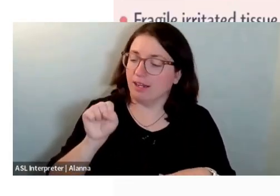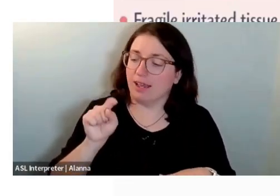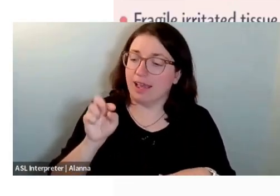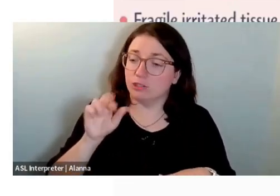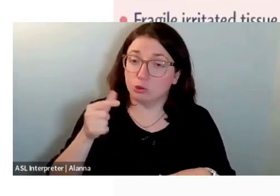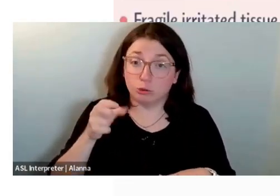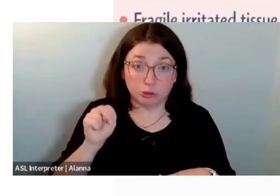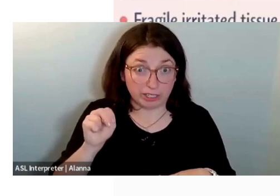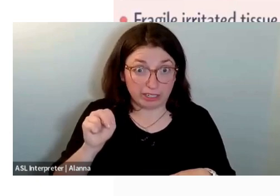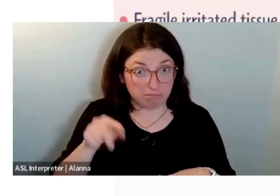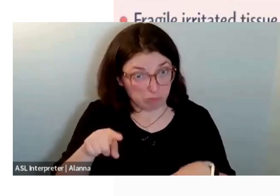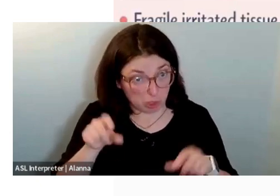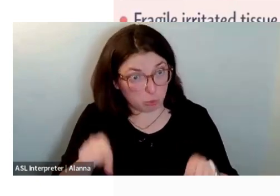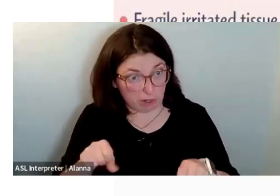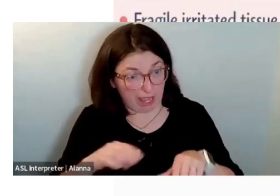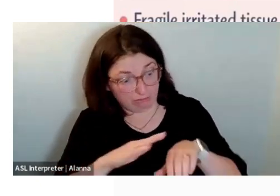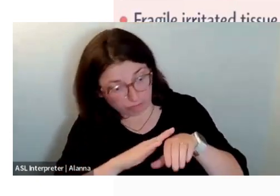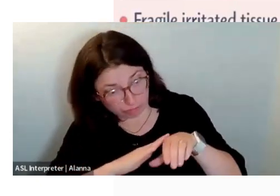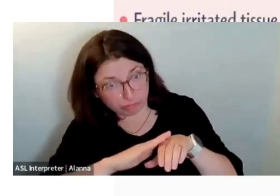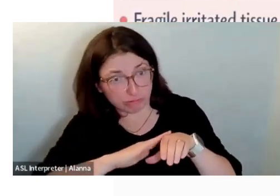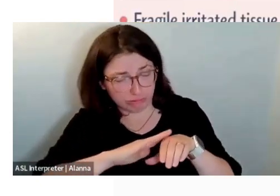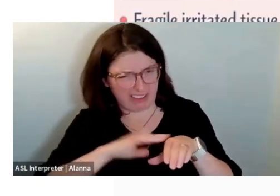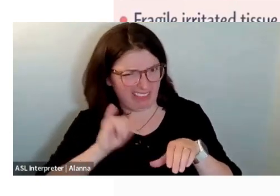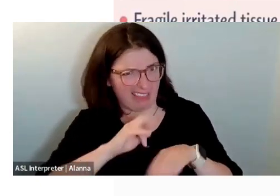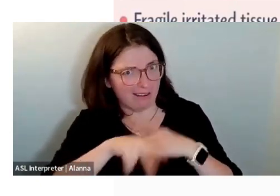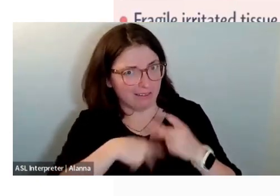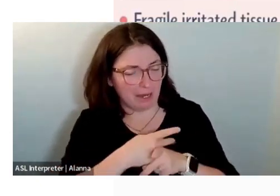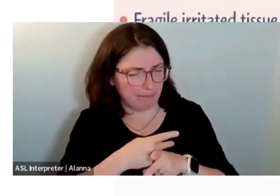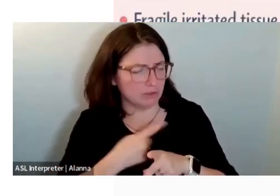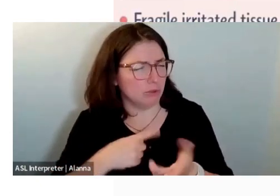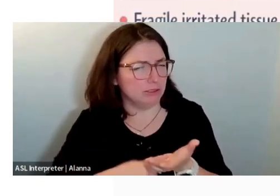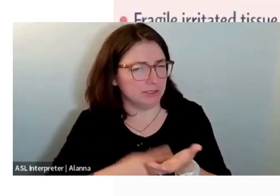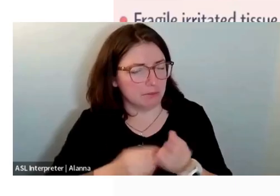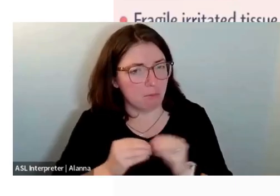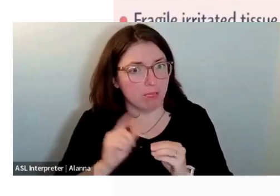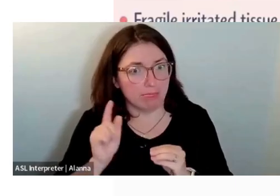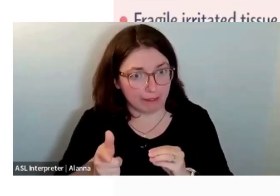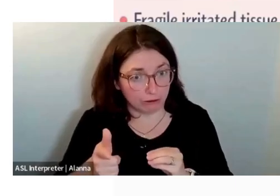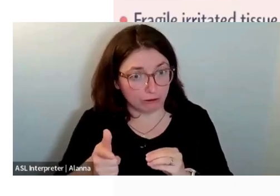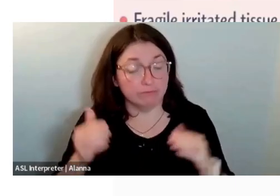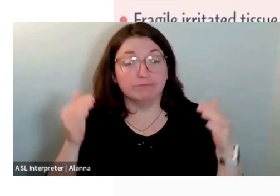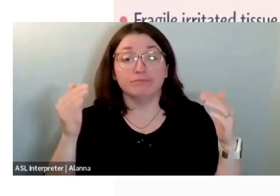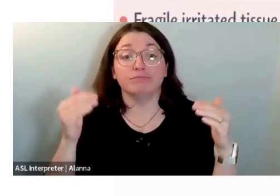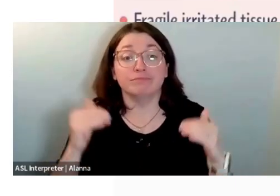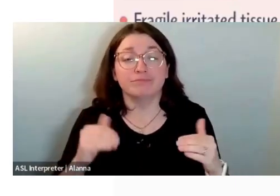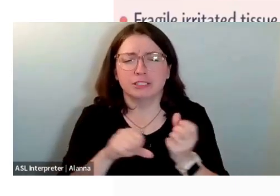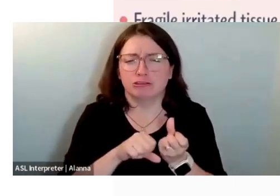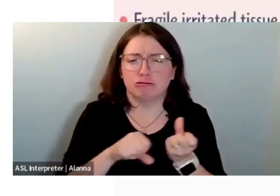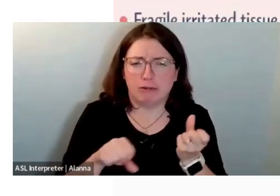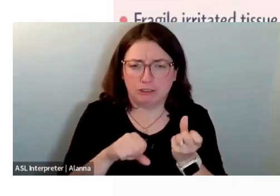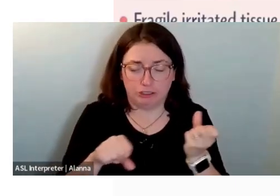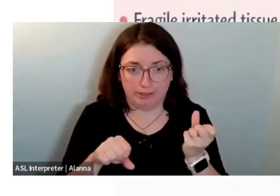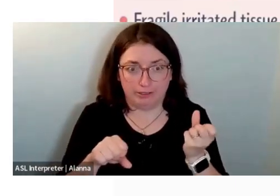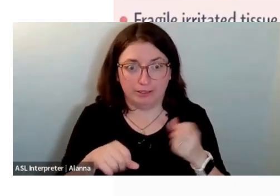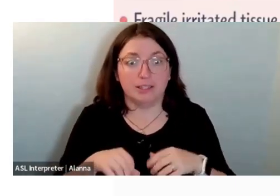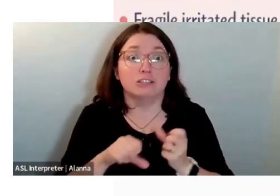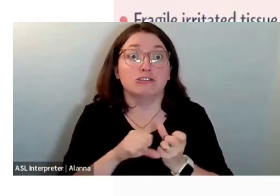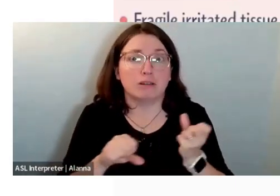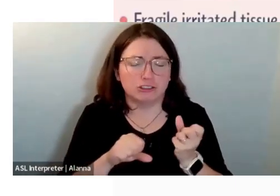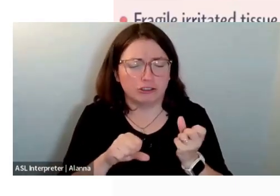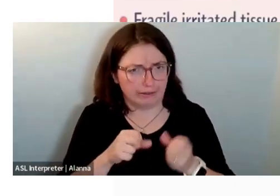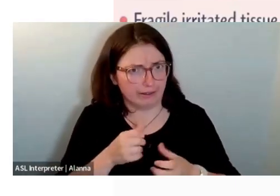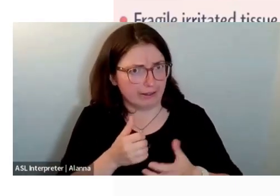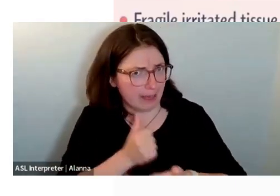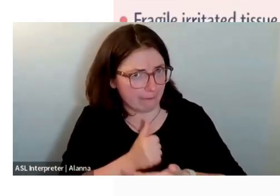The other principle is stretch. Stretch that is gentle and non-painful helps vaginal skin